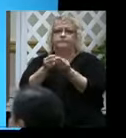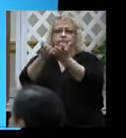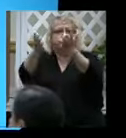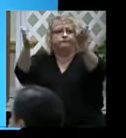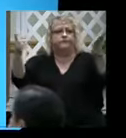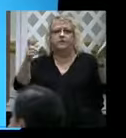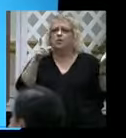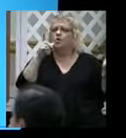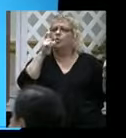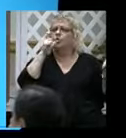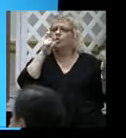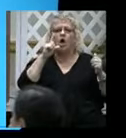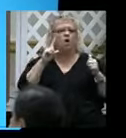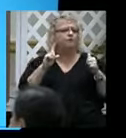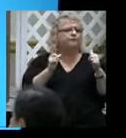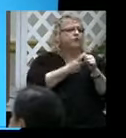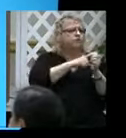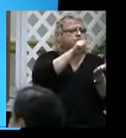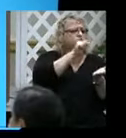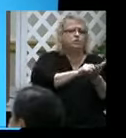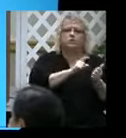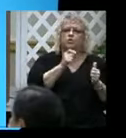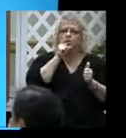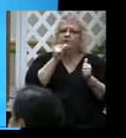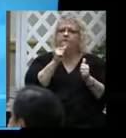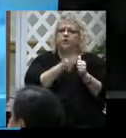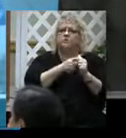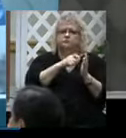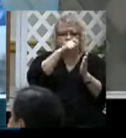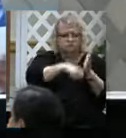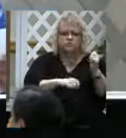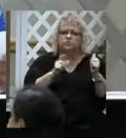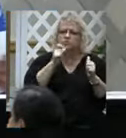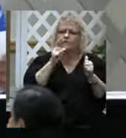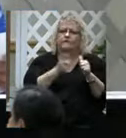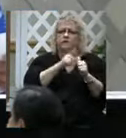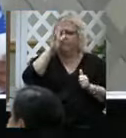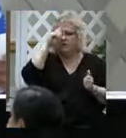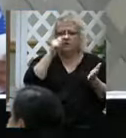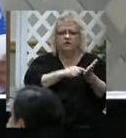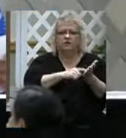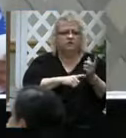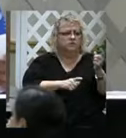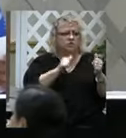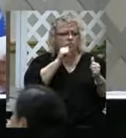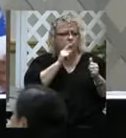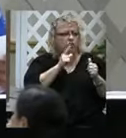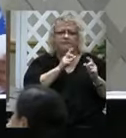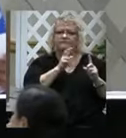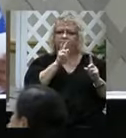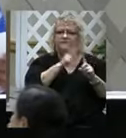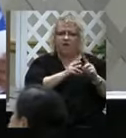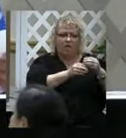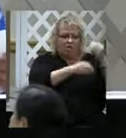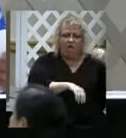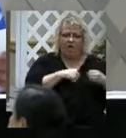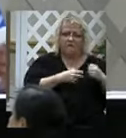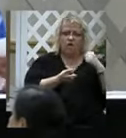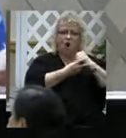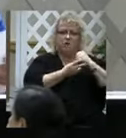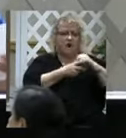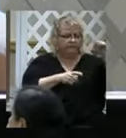know where they come from, who owns them, where they live. Is there a source file you can get your hands on? You